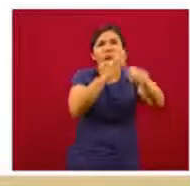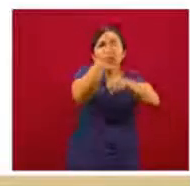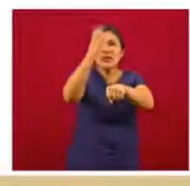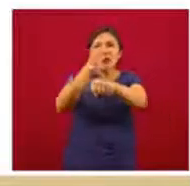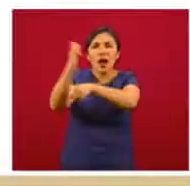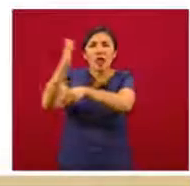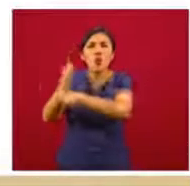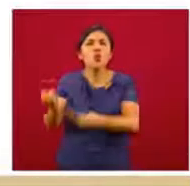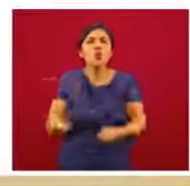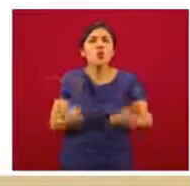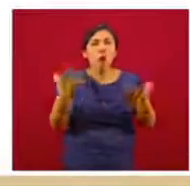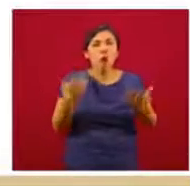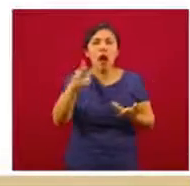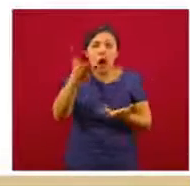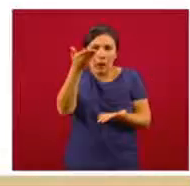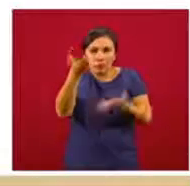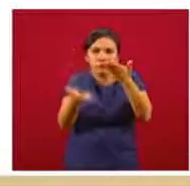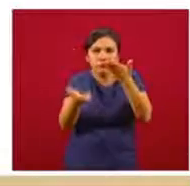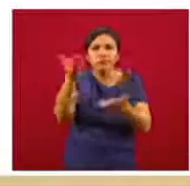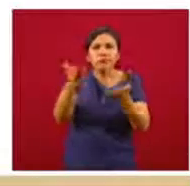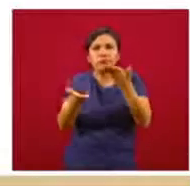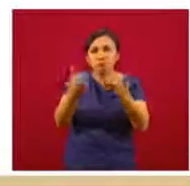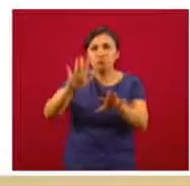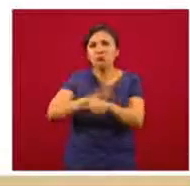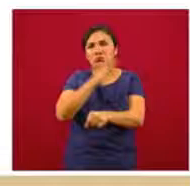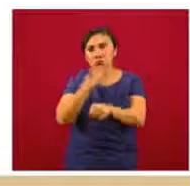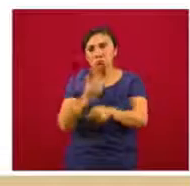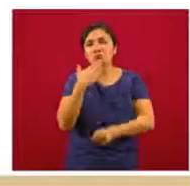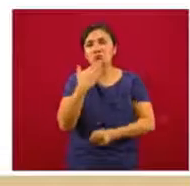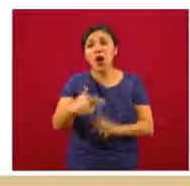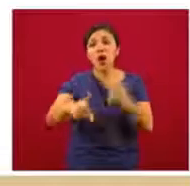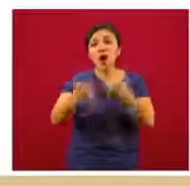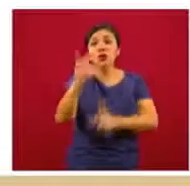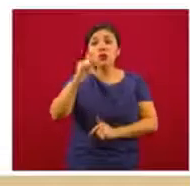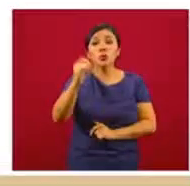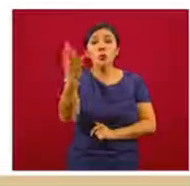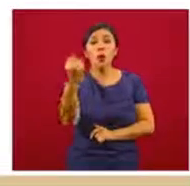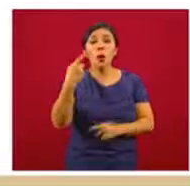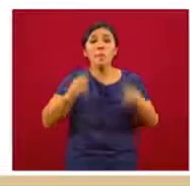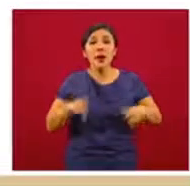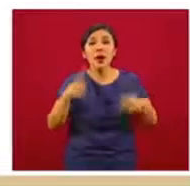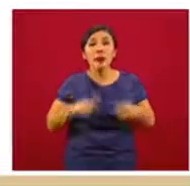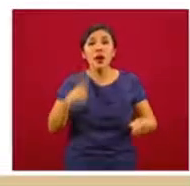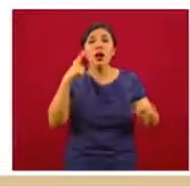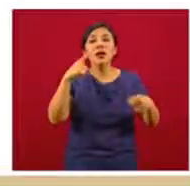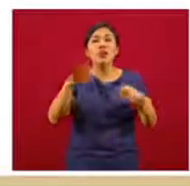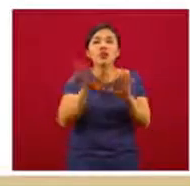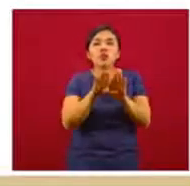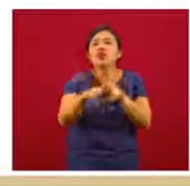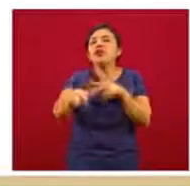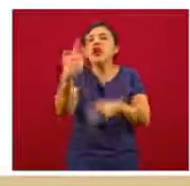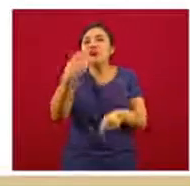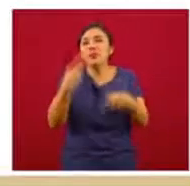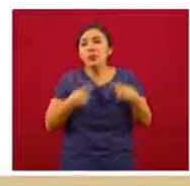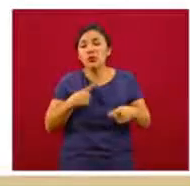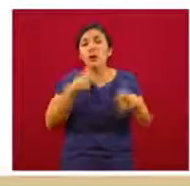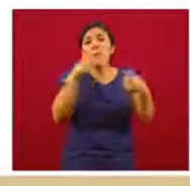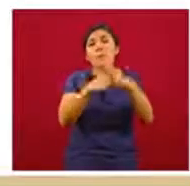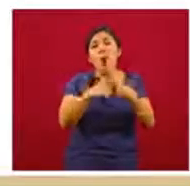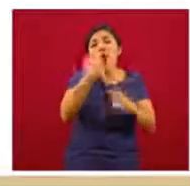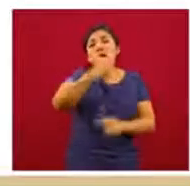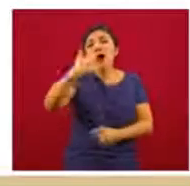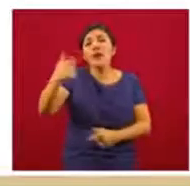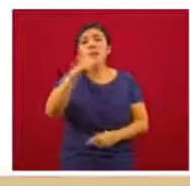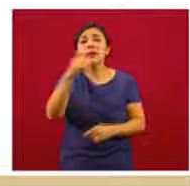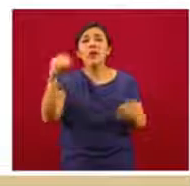states. According to the number of inhabitants in each one of the states, we can then make the proper comparison.